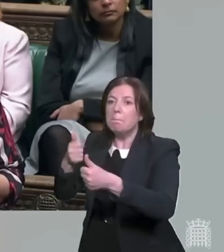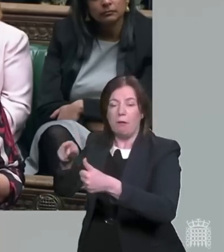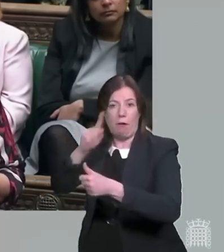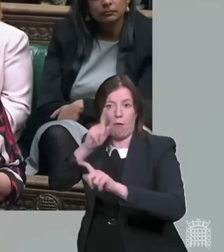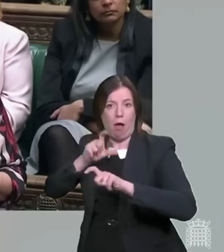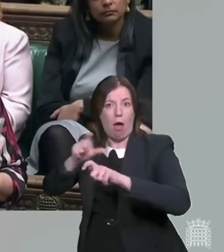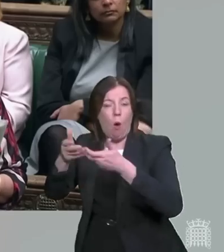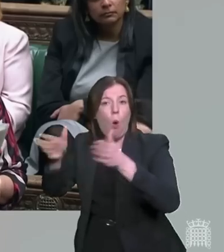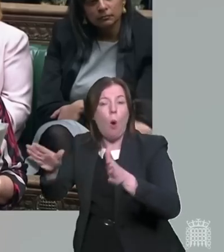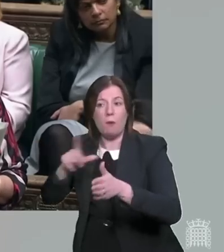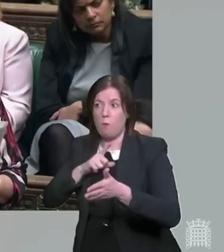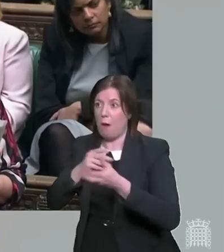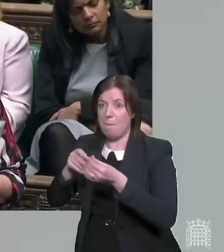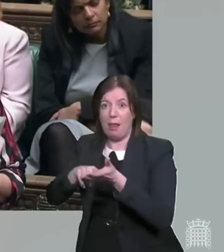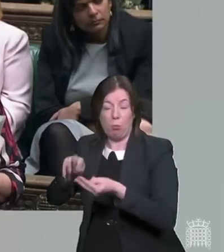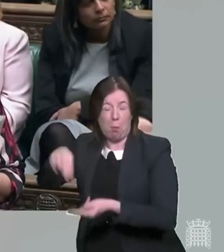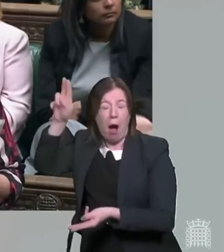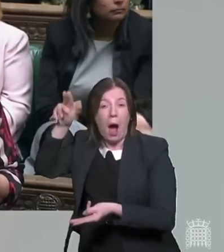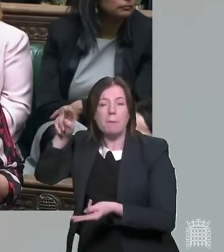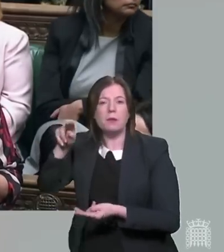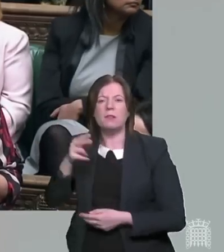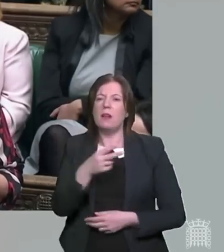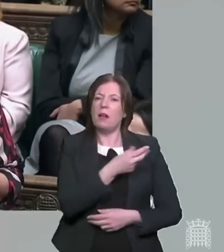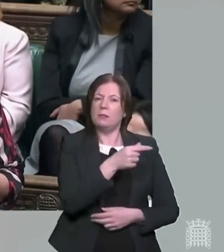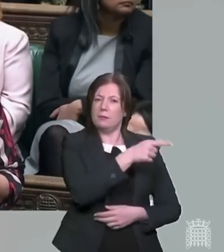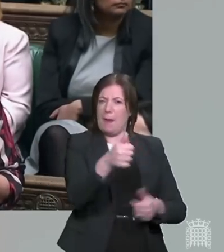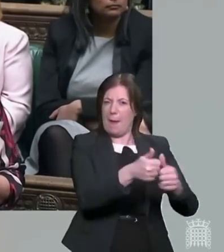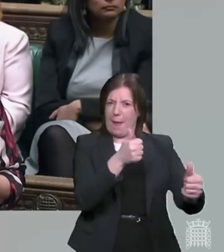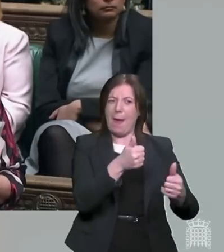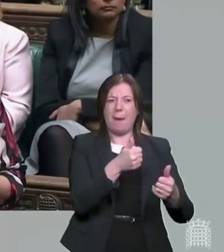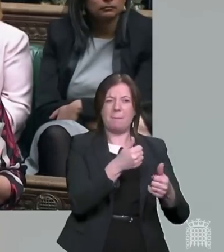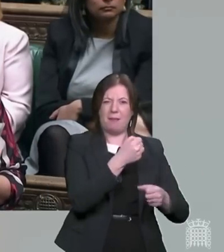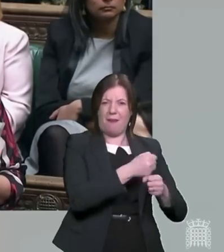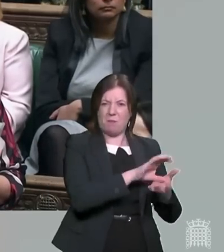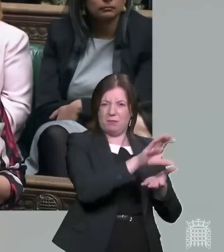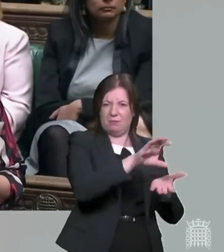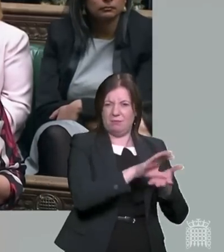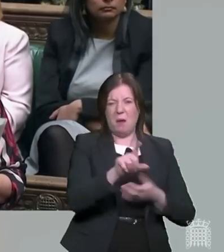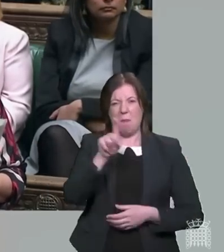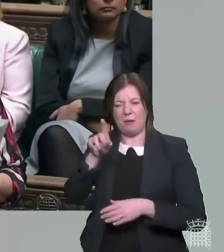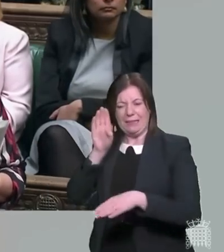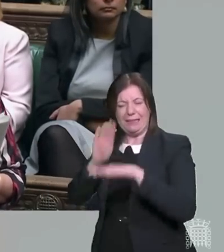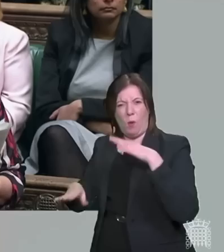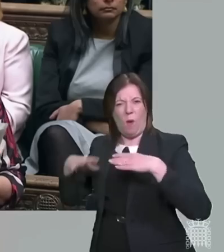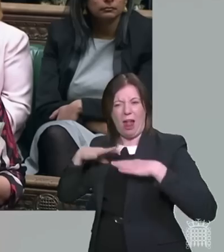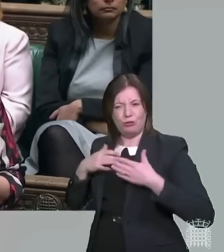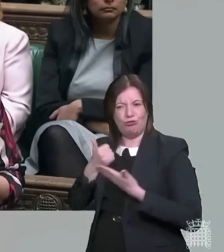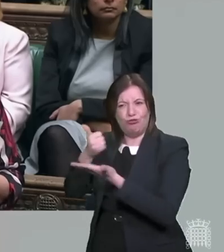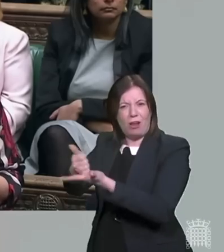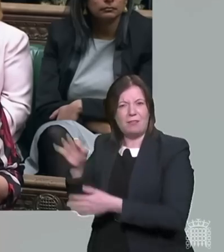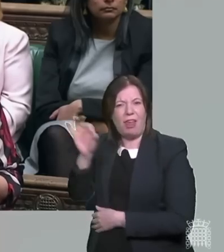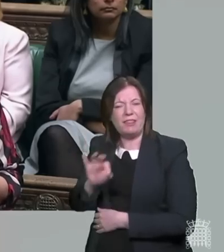struggling to cope. While some sectors will receive extra support, the sport and leisure industry will not. If the Prime